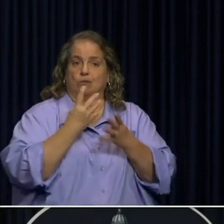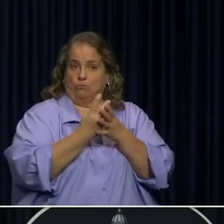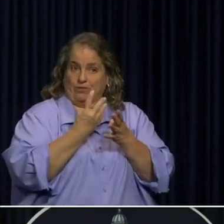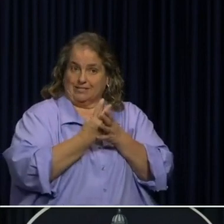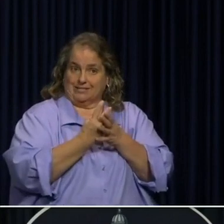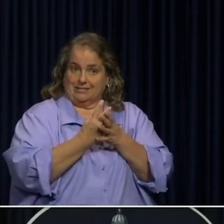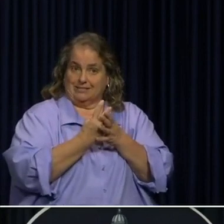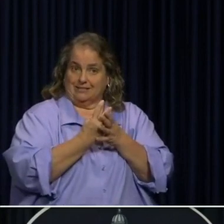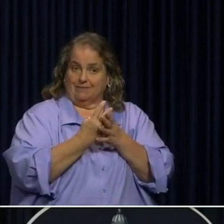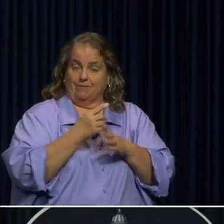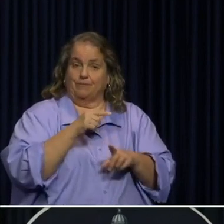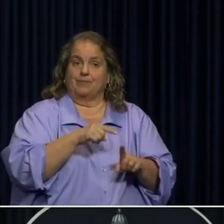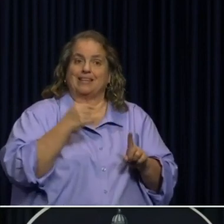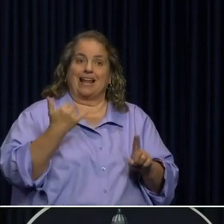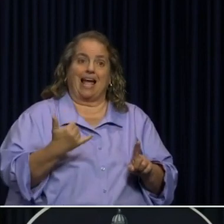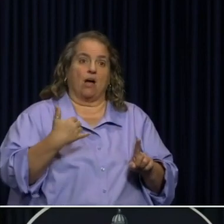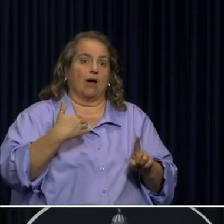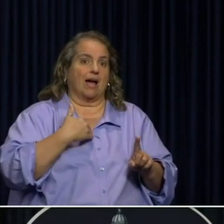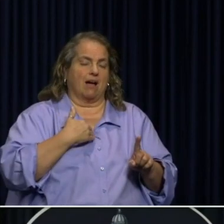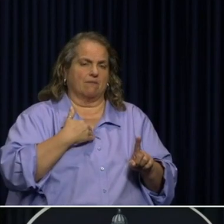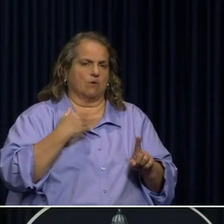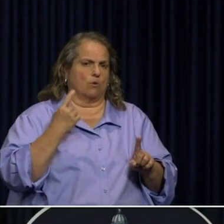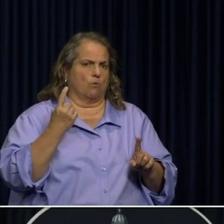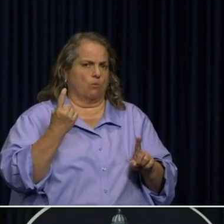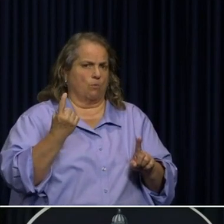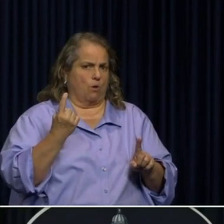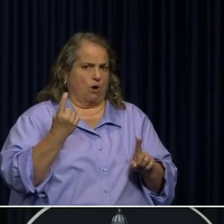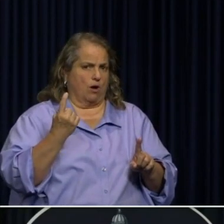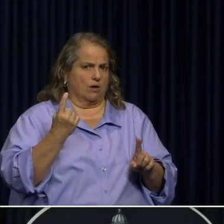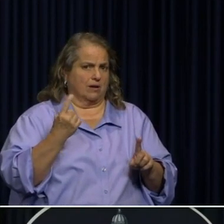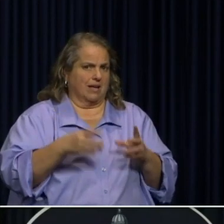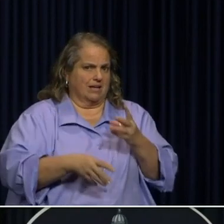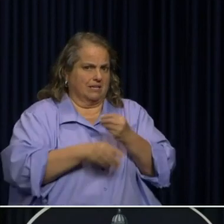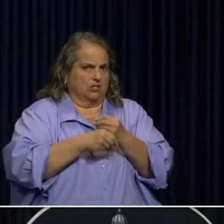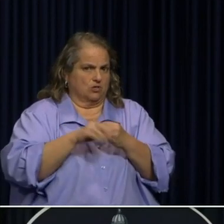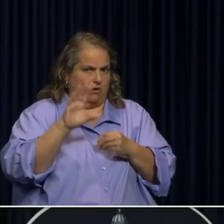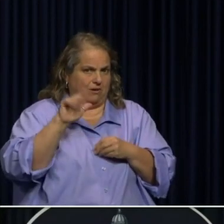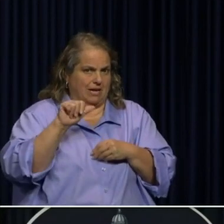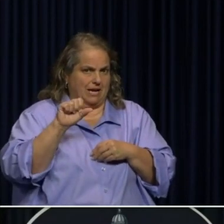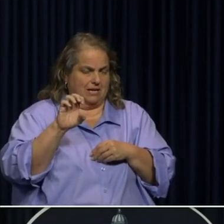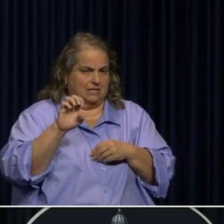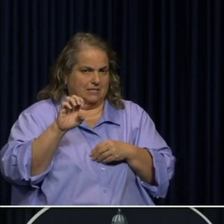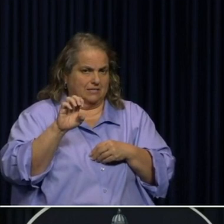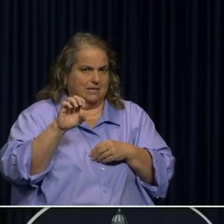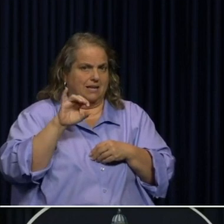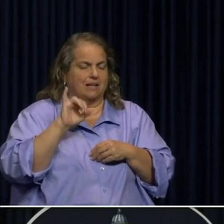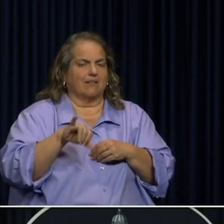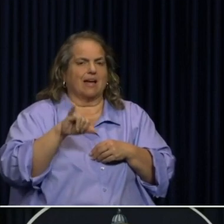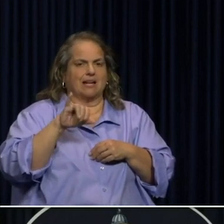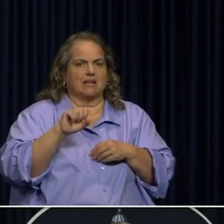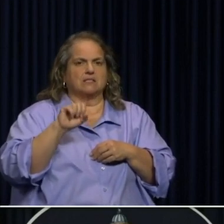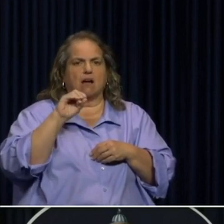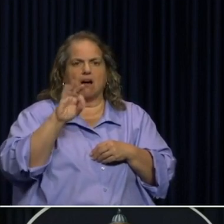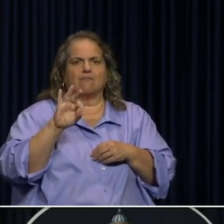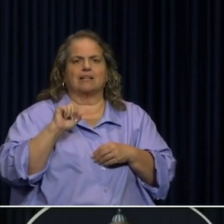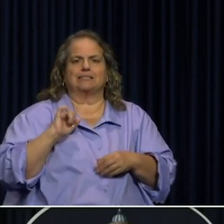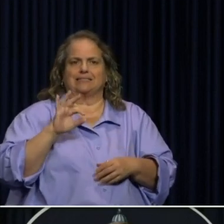facility. We now have just 1 additional case, and that is of a